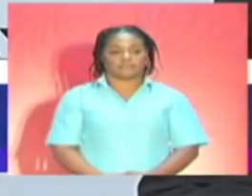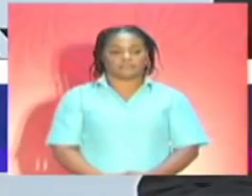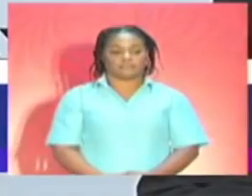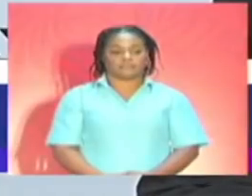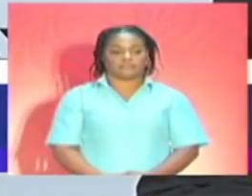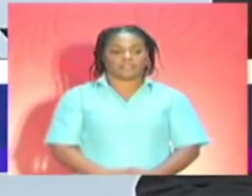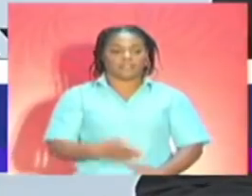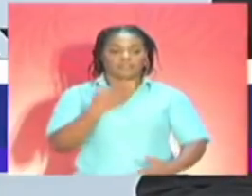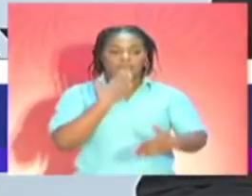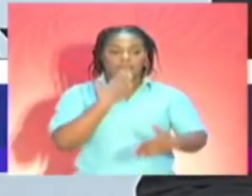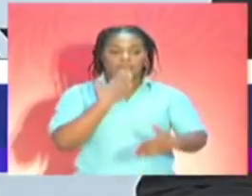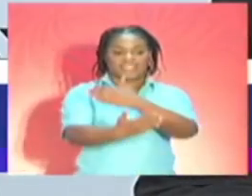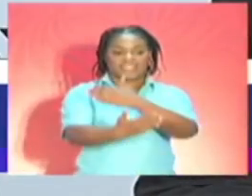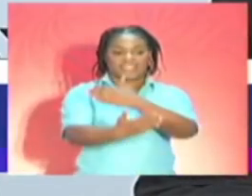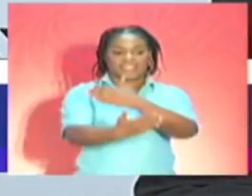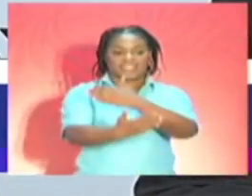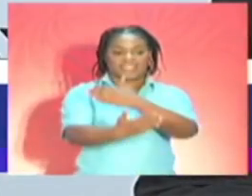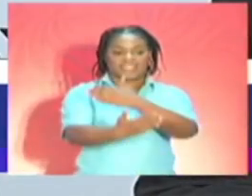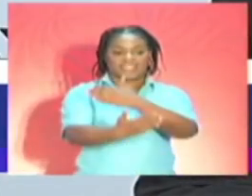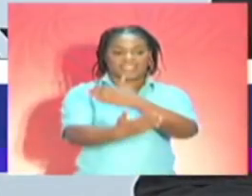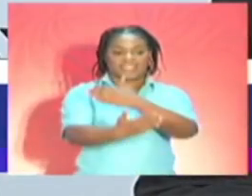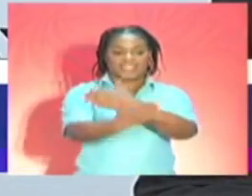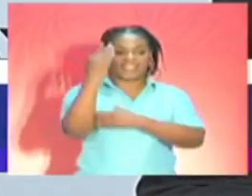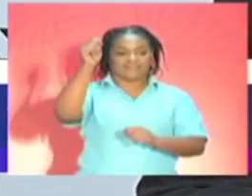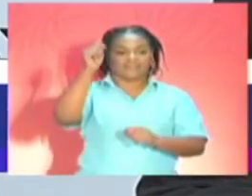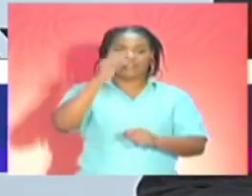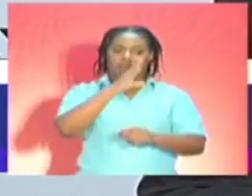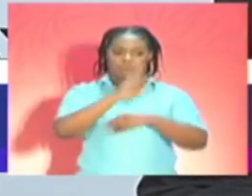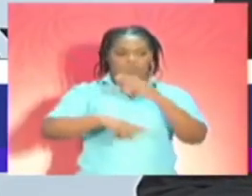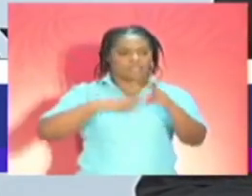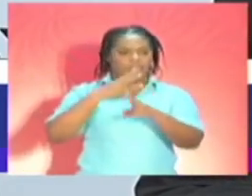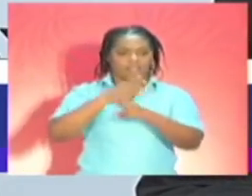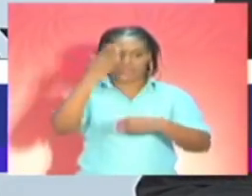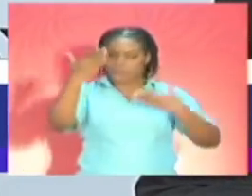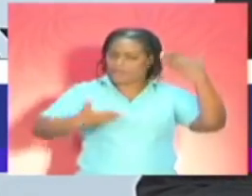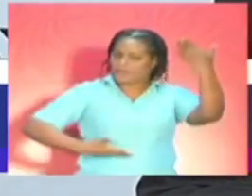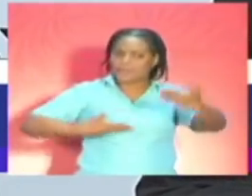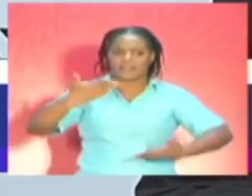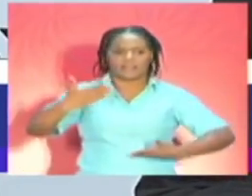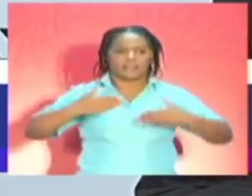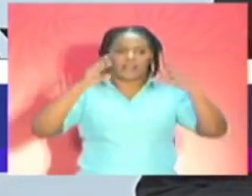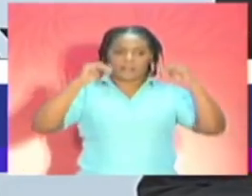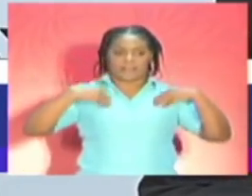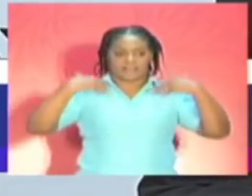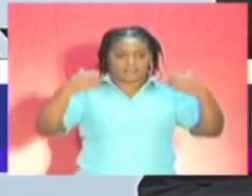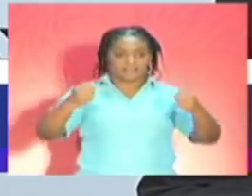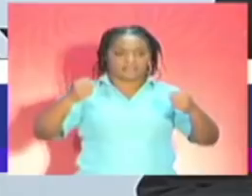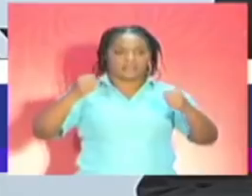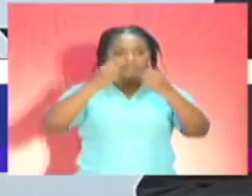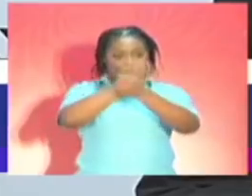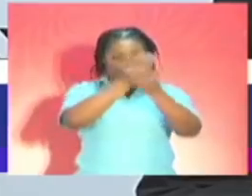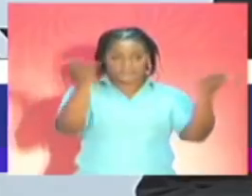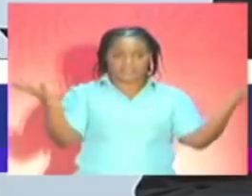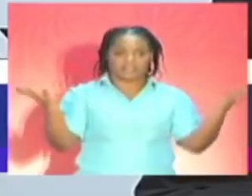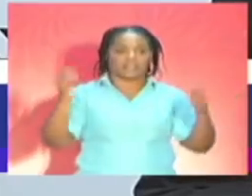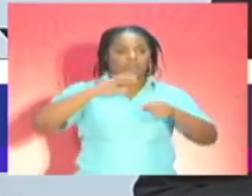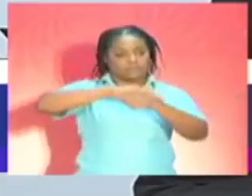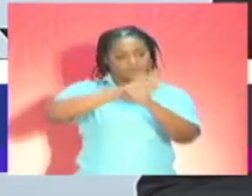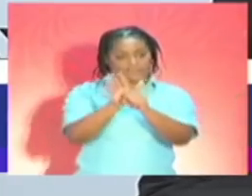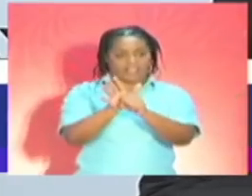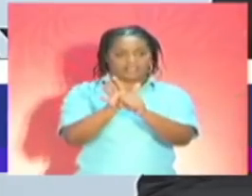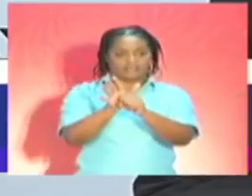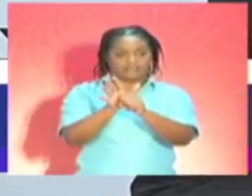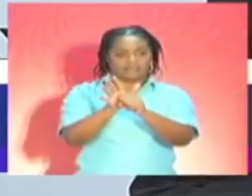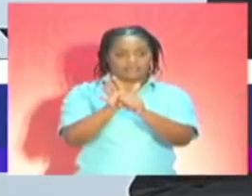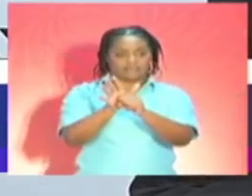Good morning, Trinidad and Tobago, and welcome to the Ministry of Health's update on the national COVID-19 response for